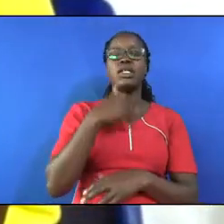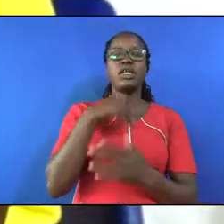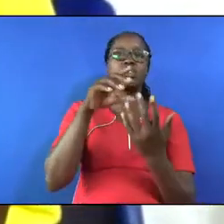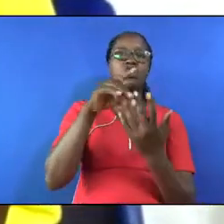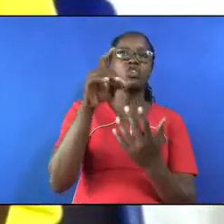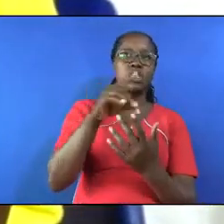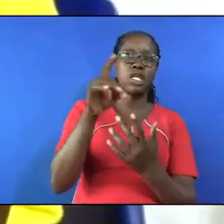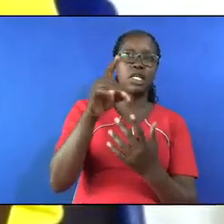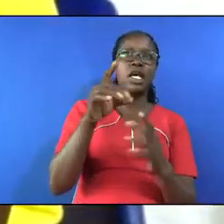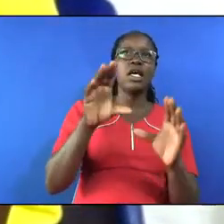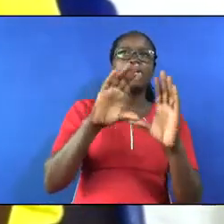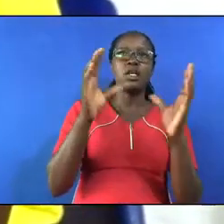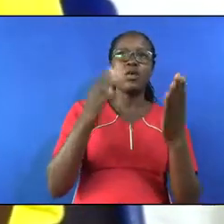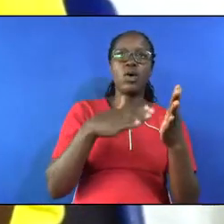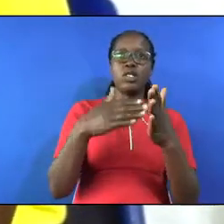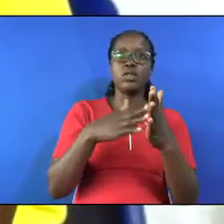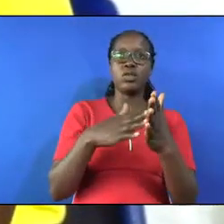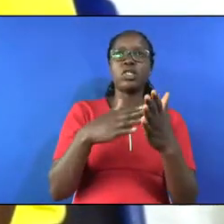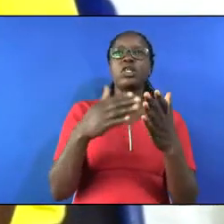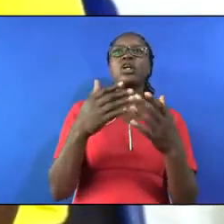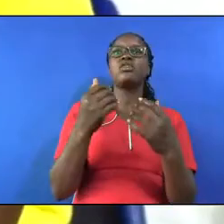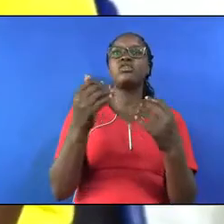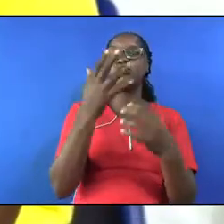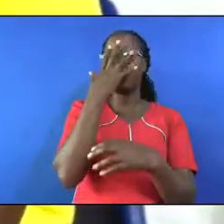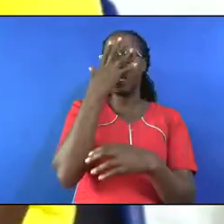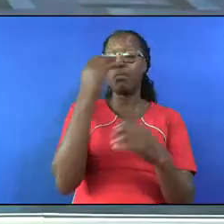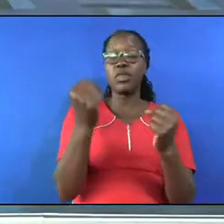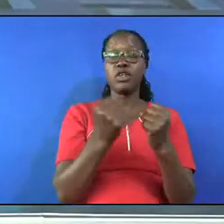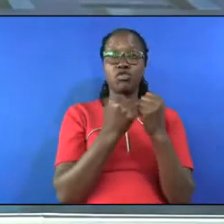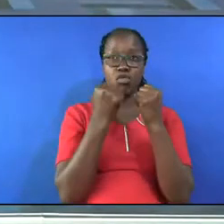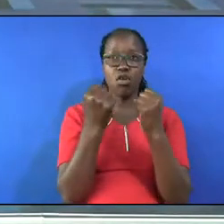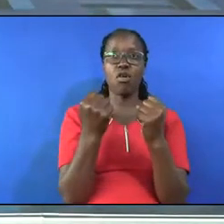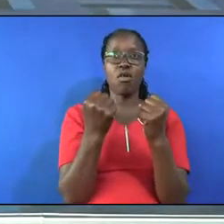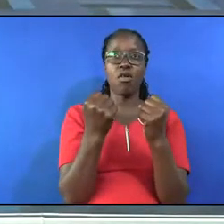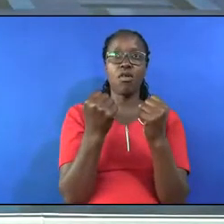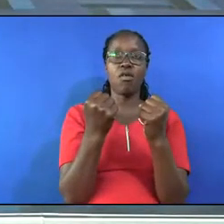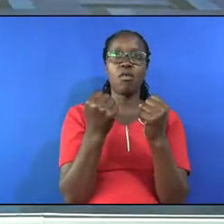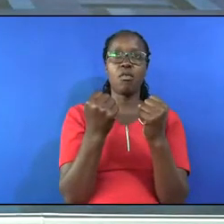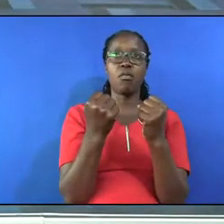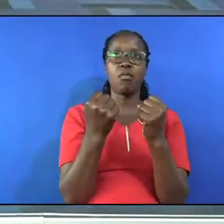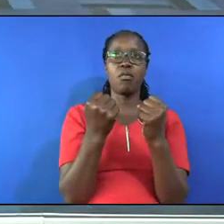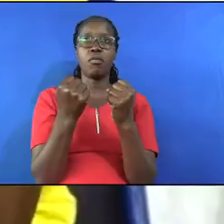weak things of the world to shame the strong. Mm-hmm.